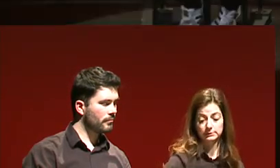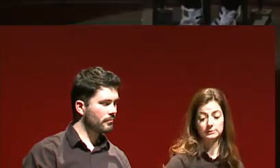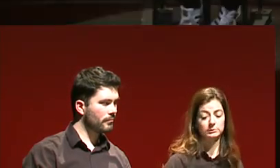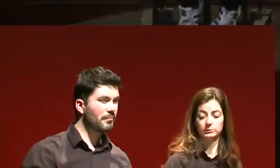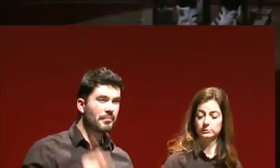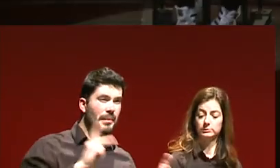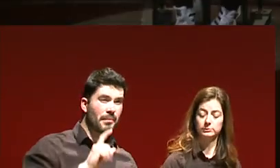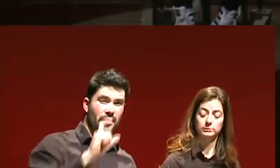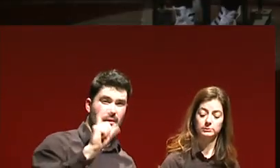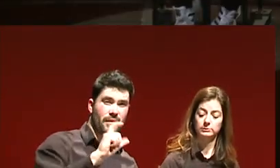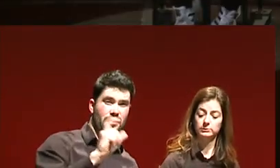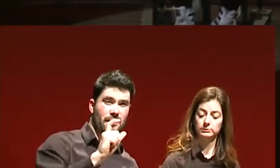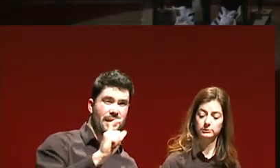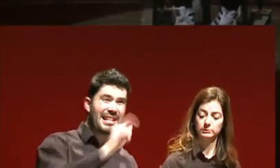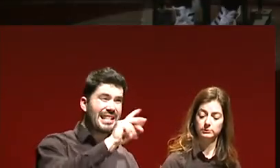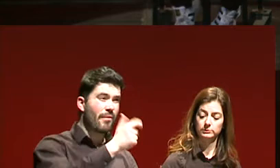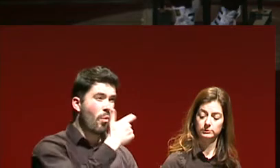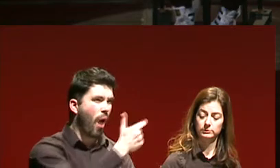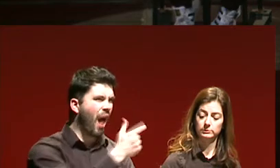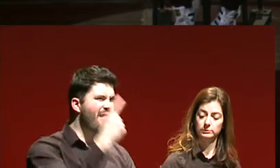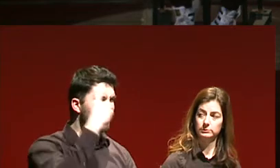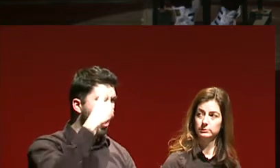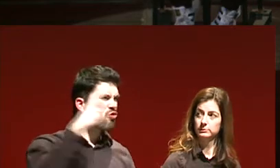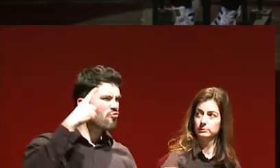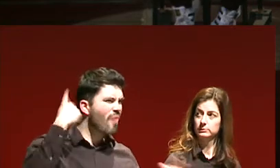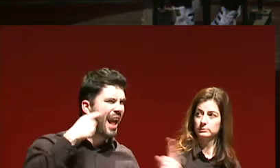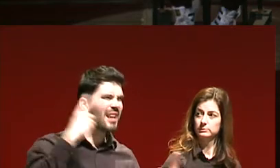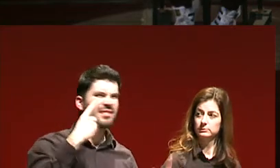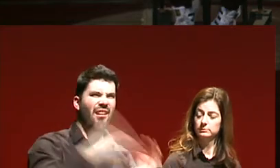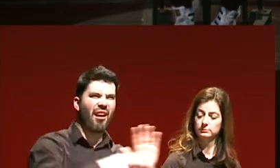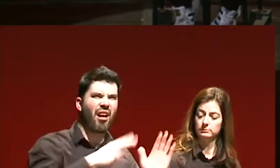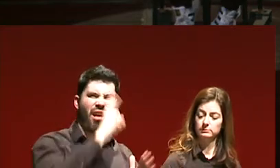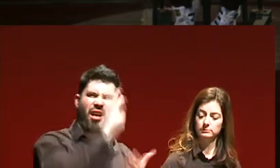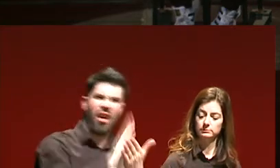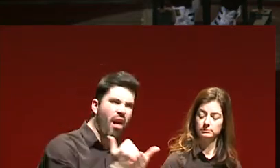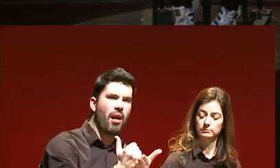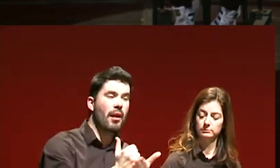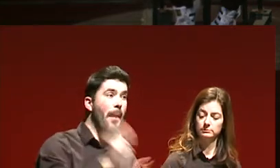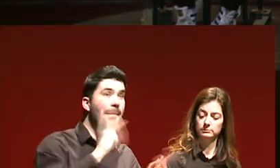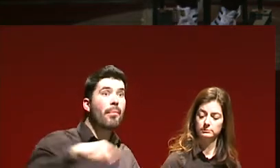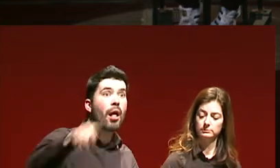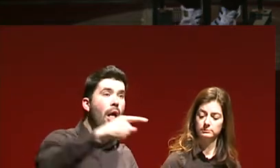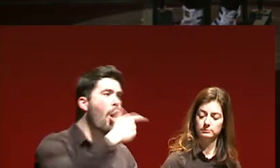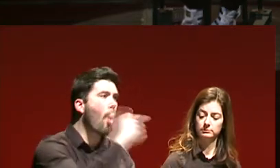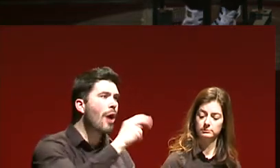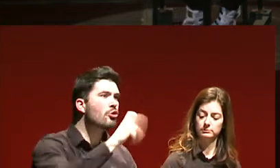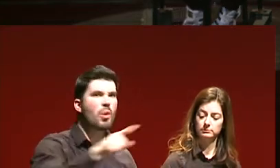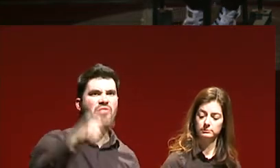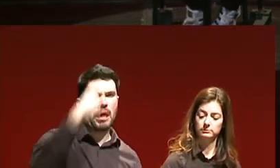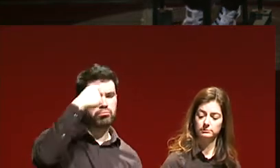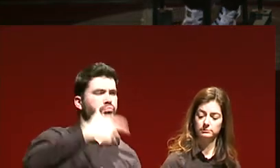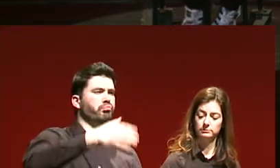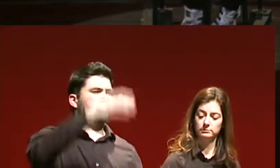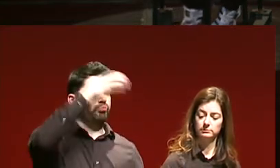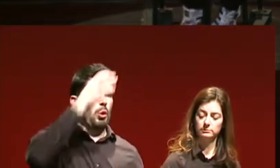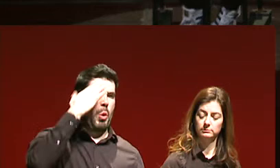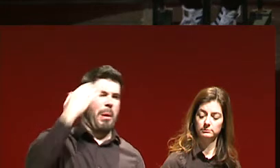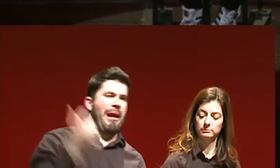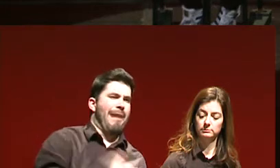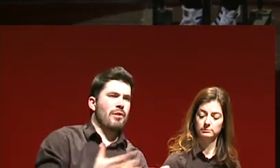in the movies as crazy zealots who hate the United States. People around me watch the news and think they're experts on Islam. They